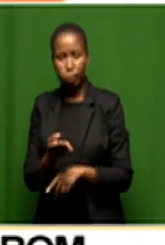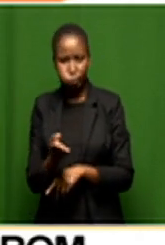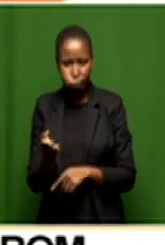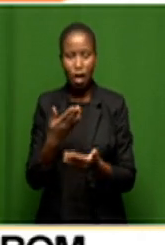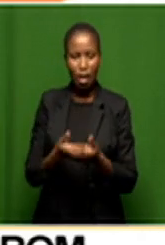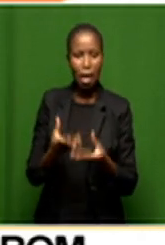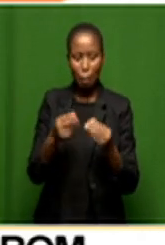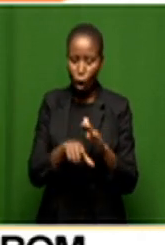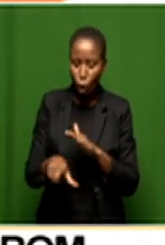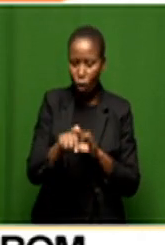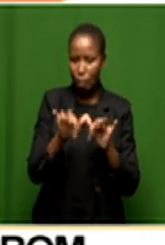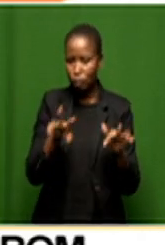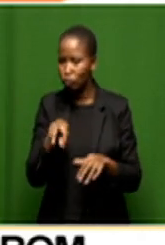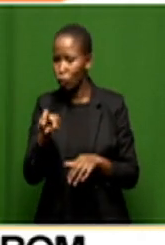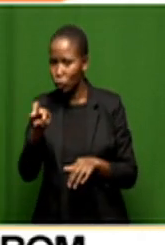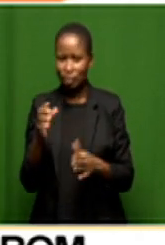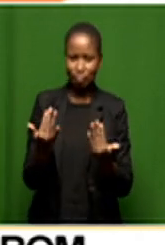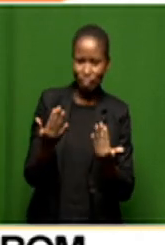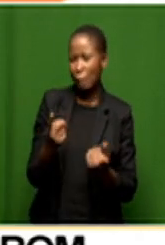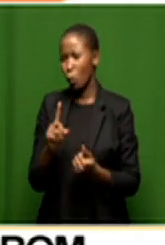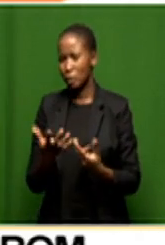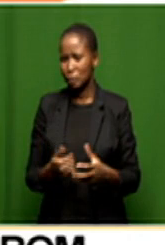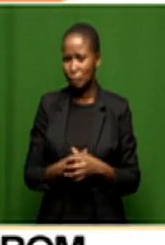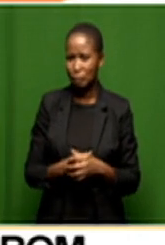local tourists can look forward to over this Easter period.